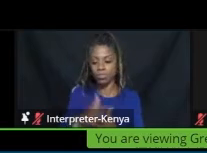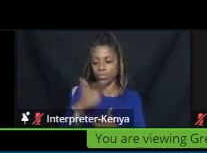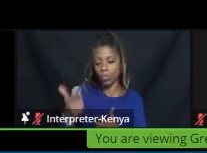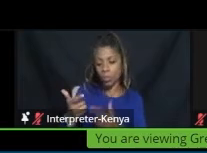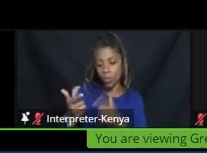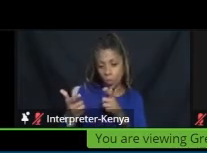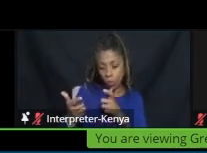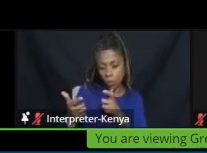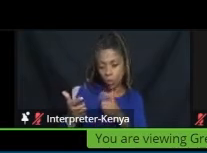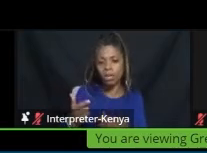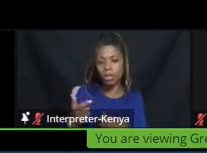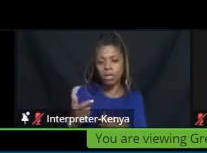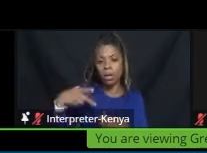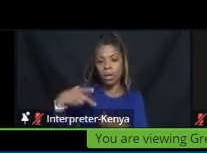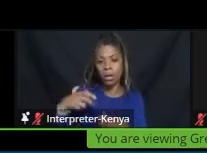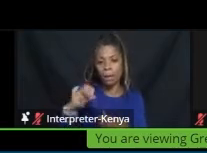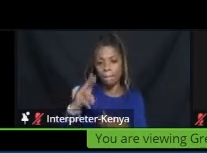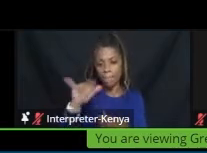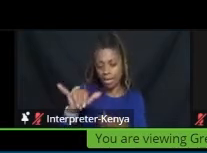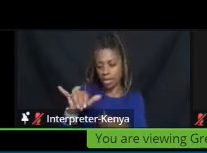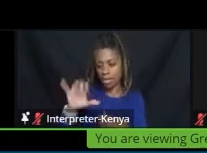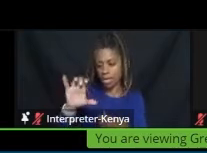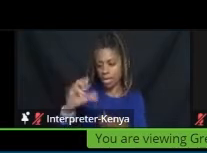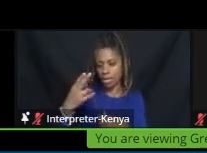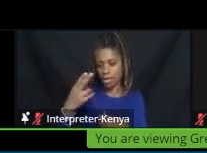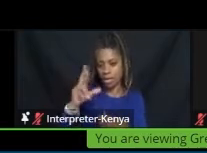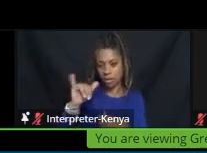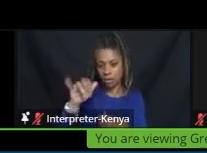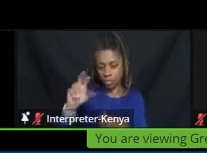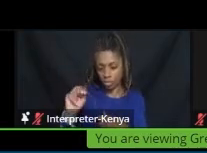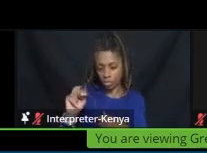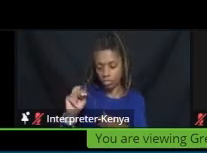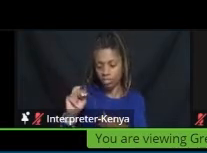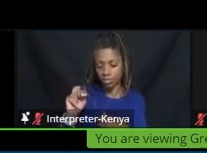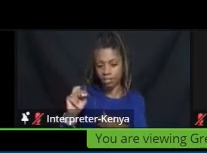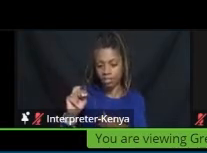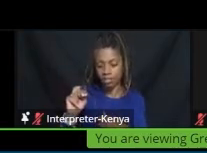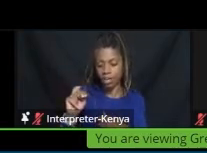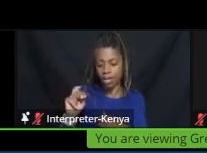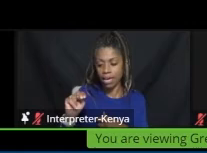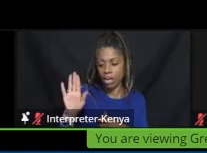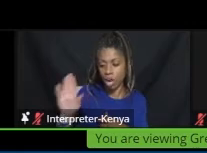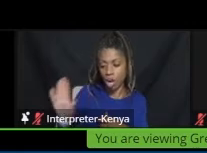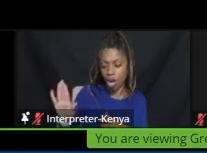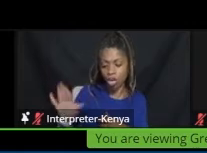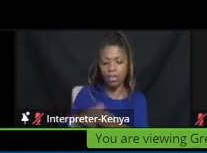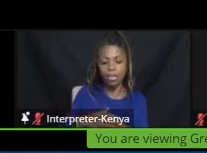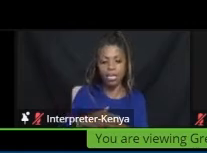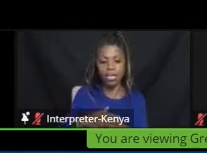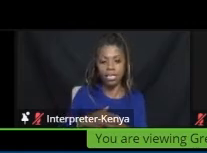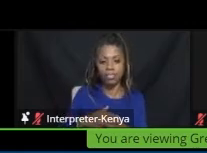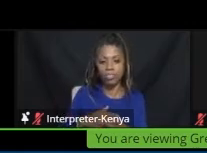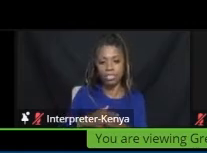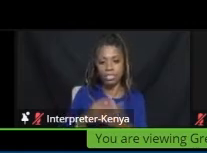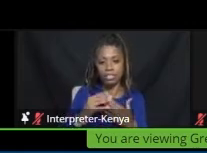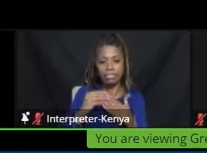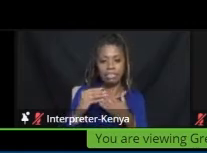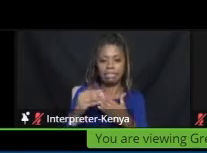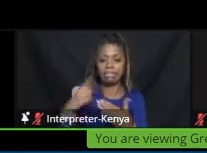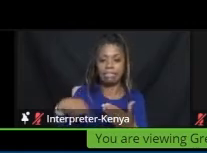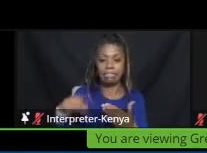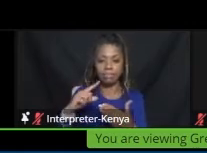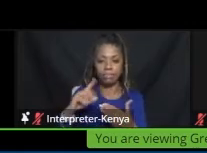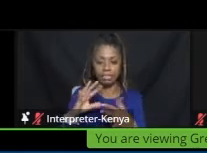Christian, and just whose leadership I respect so much, and have her lead us through this connection